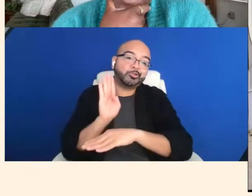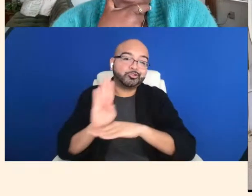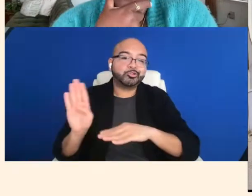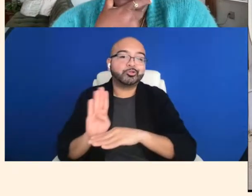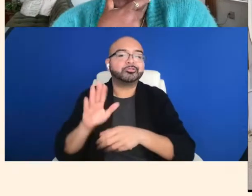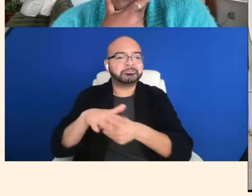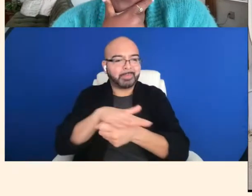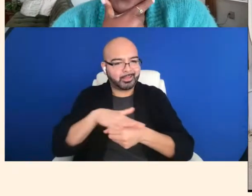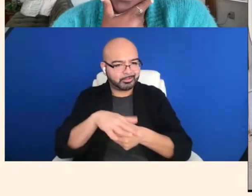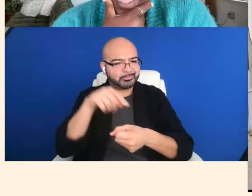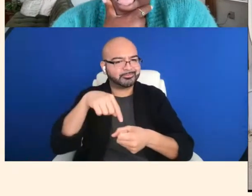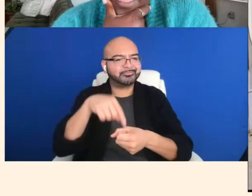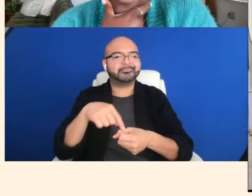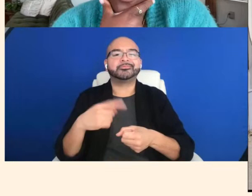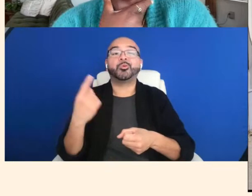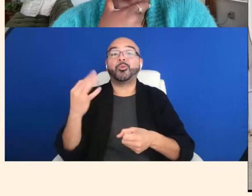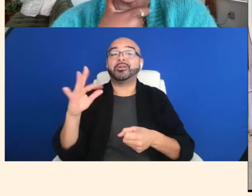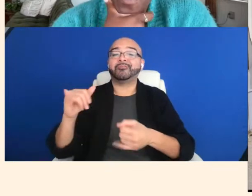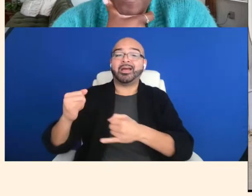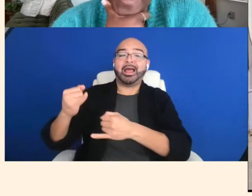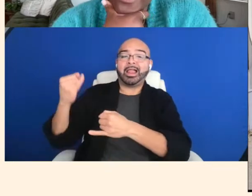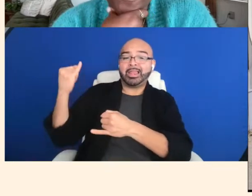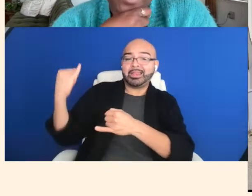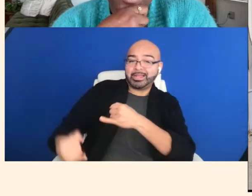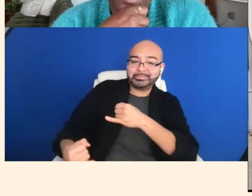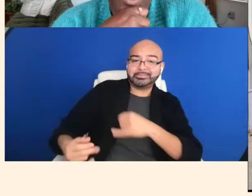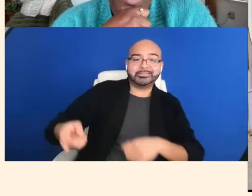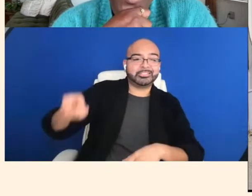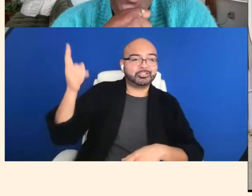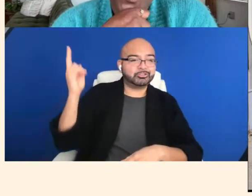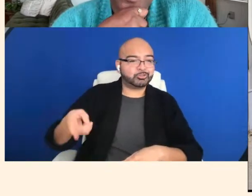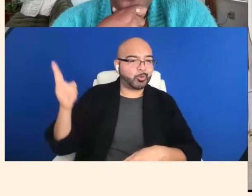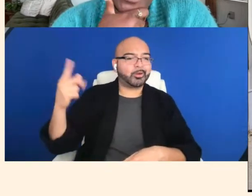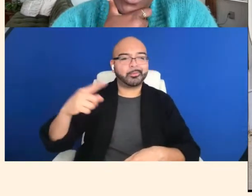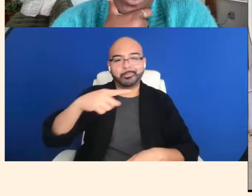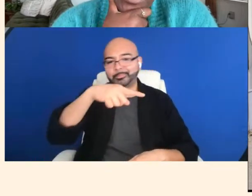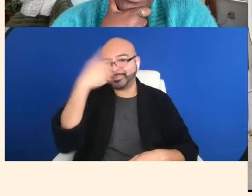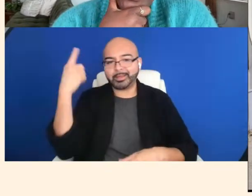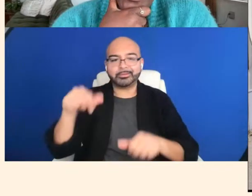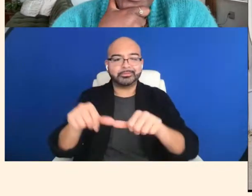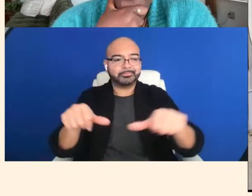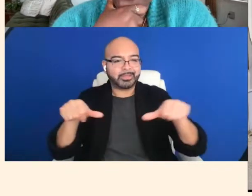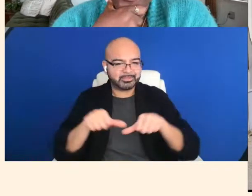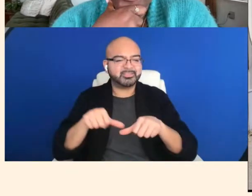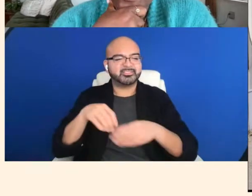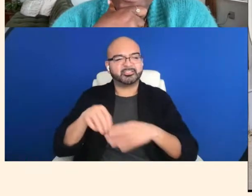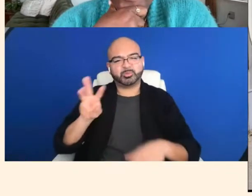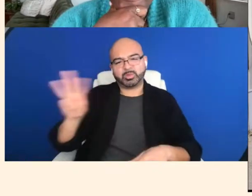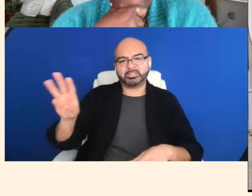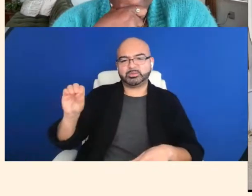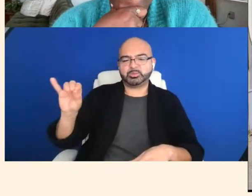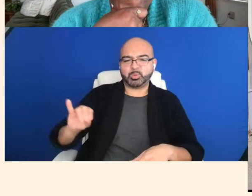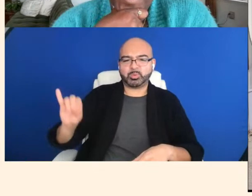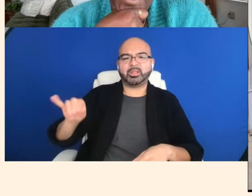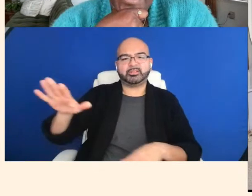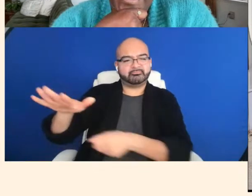space that is one of the last historic Black spaces on West Oakland's historic 7th Street